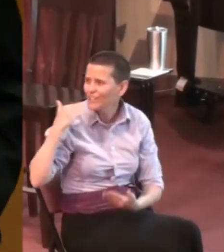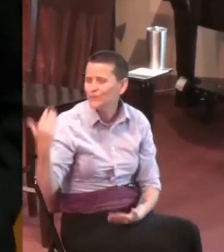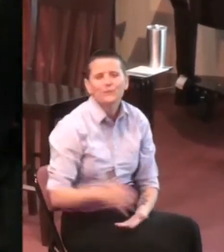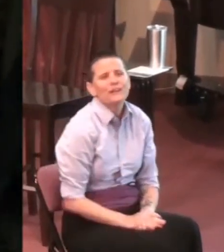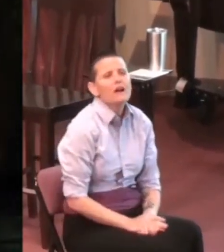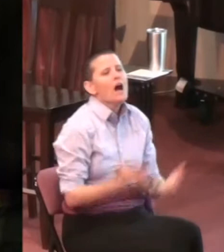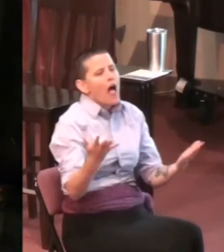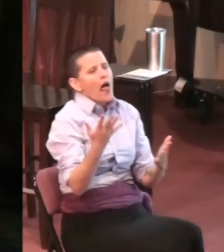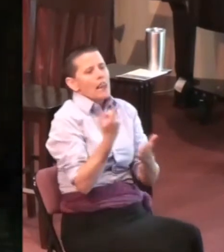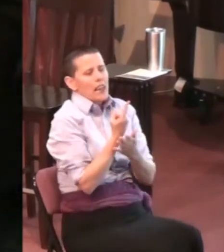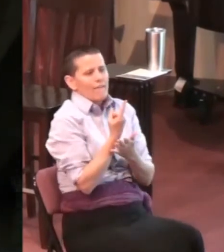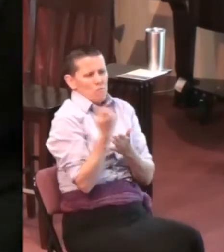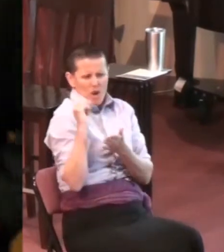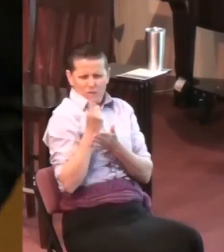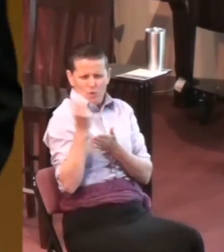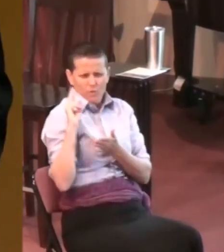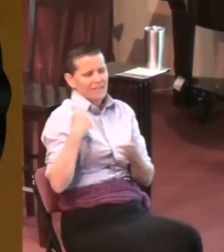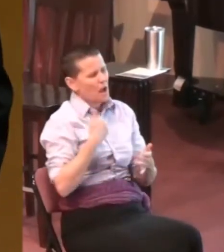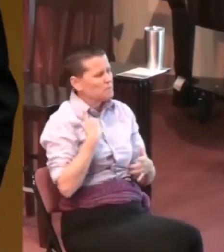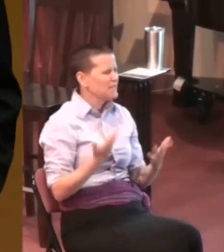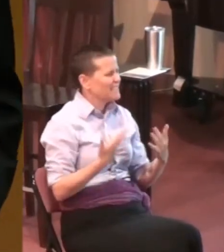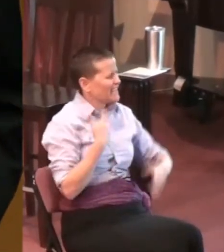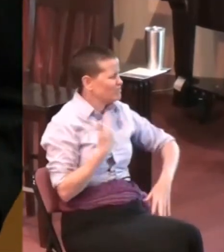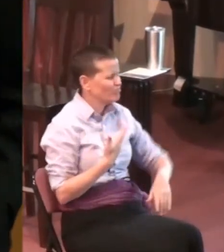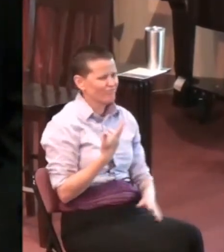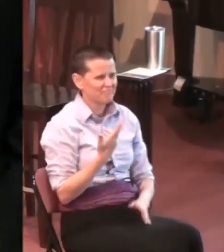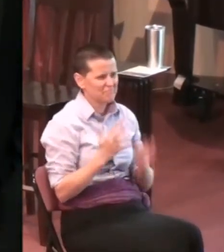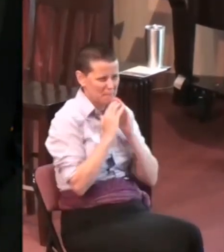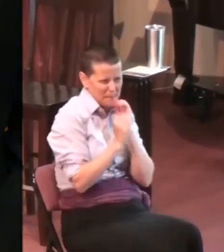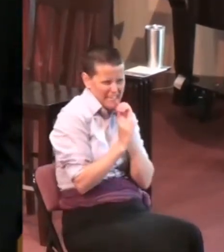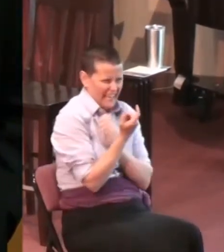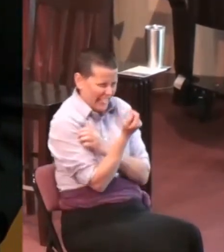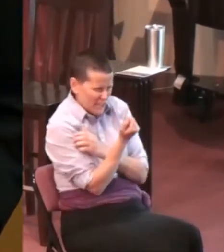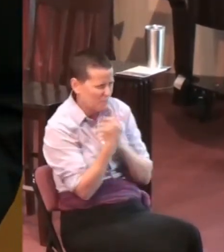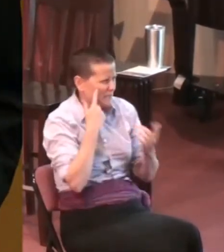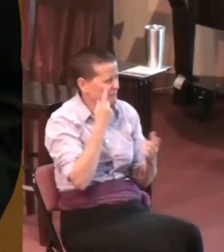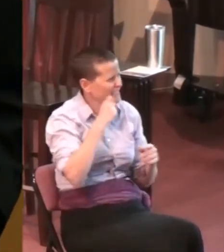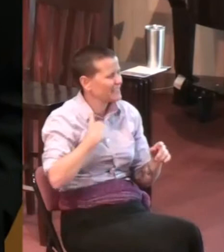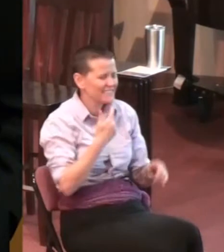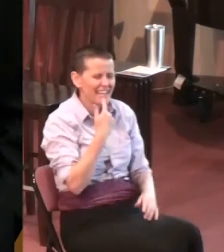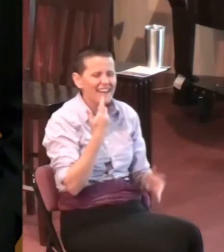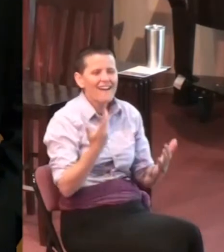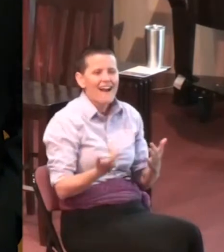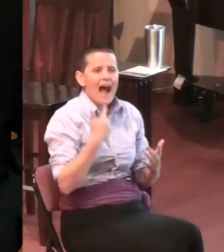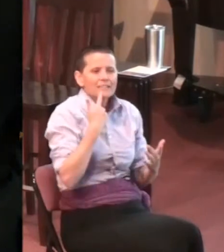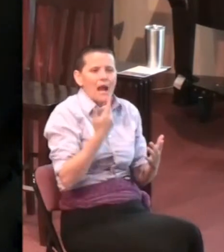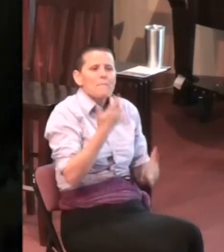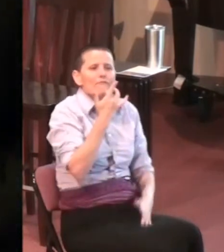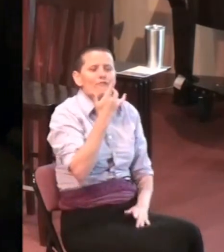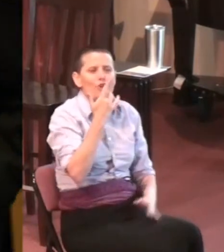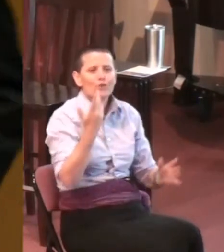being facetious. And I said, sometimes I'd rather be a custodian than doing what I'm doing. And that's not